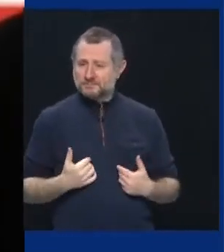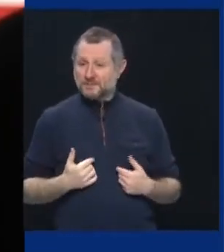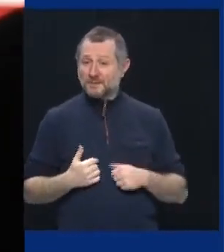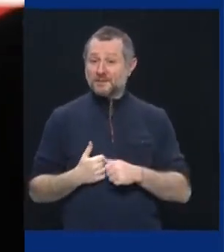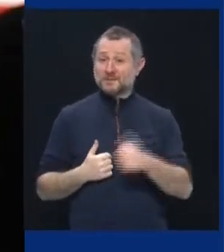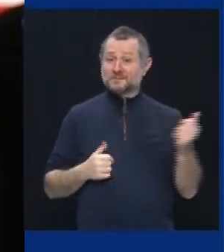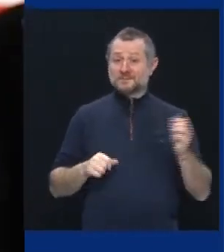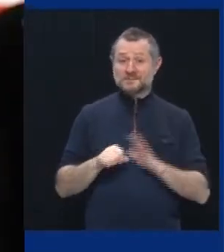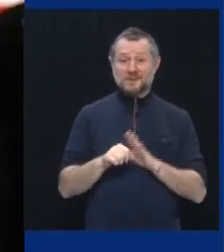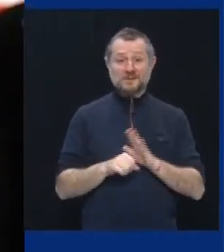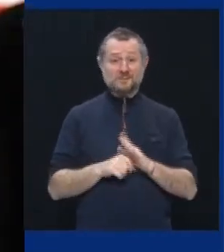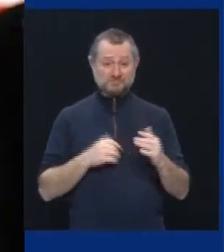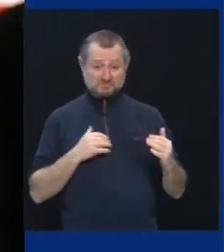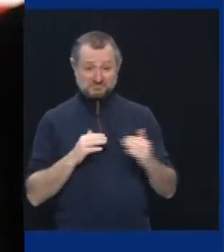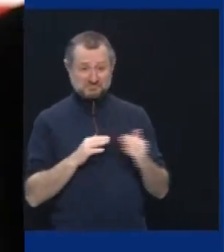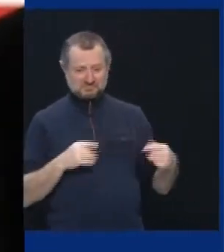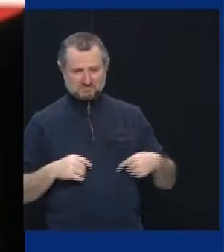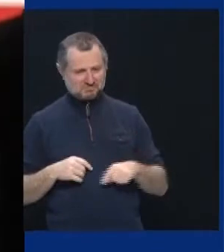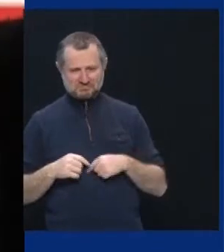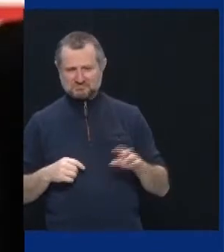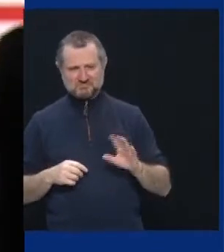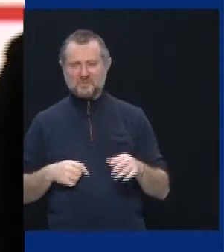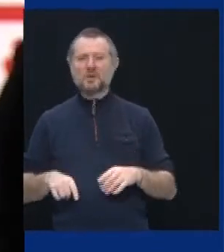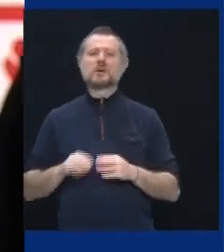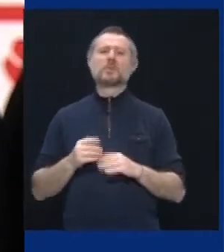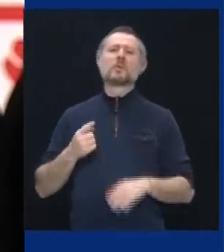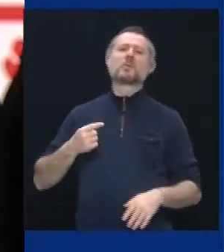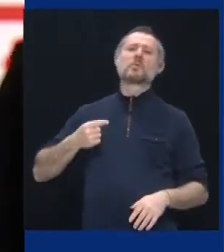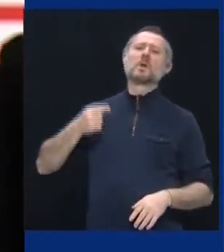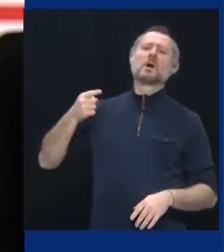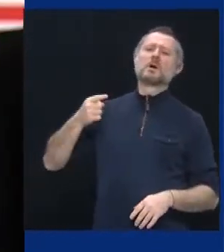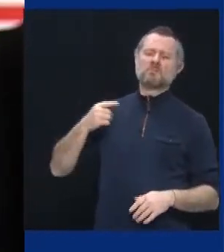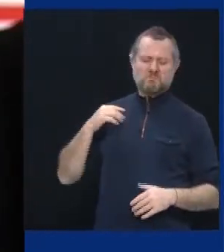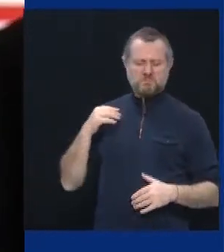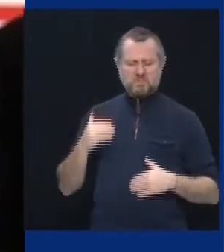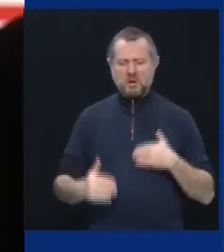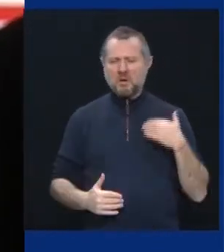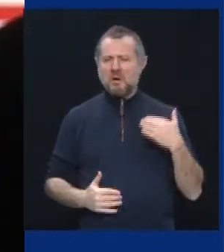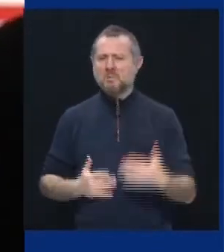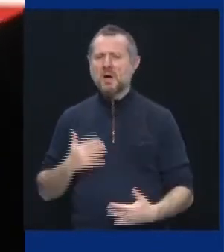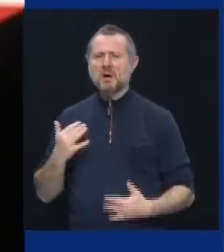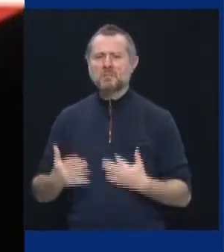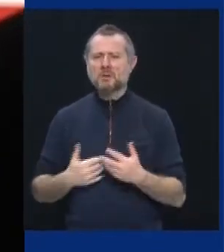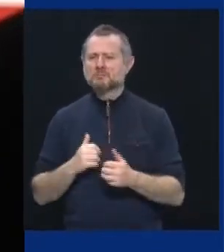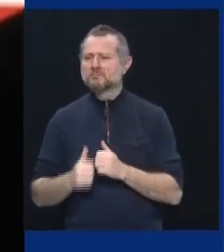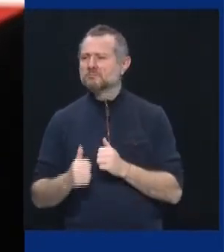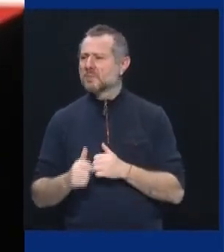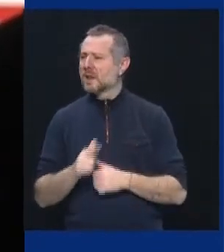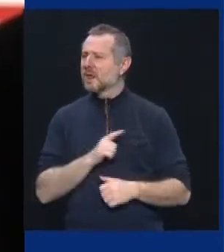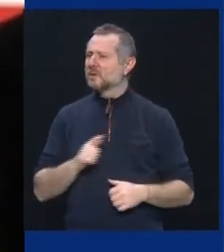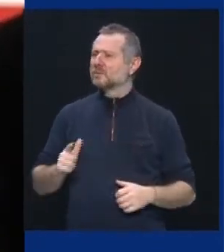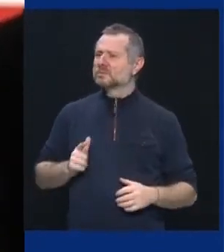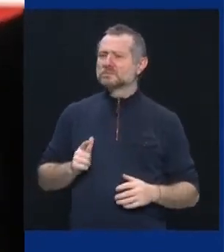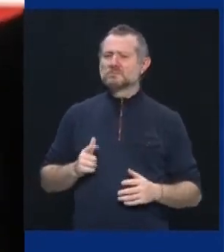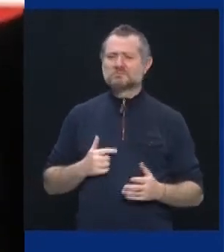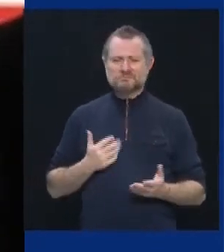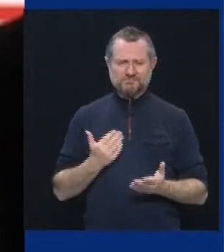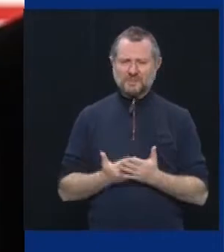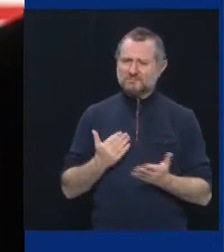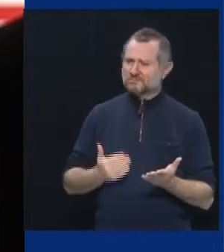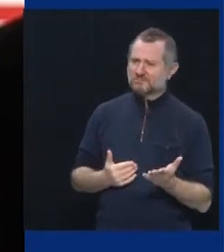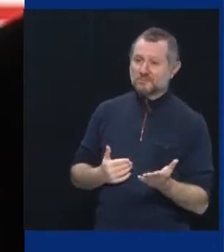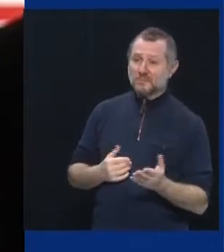that has passed more progressive legislation than the state of New York. That is a fact. That's right. It's not an aspiration. We did